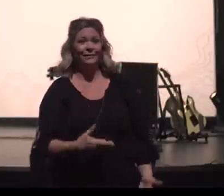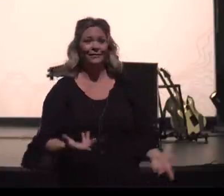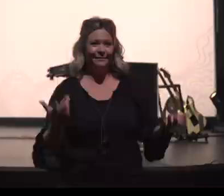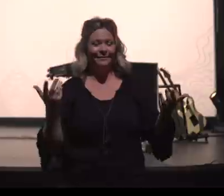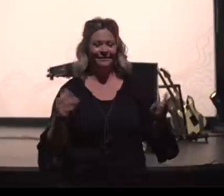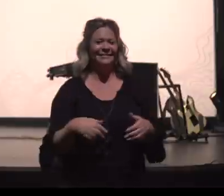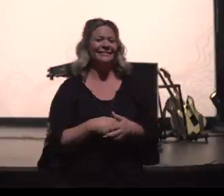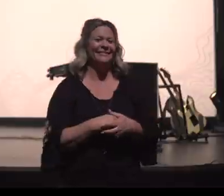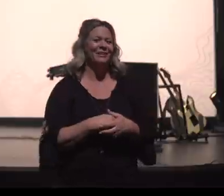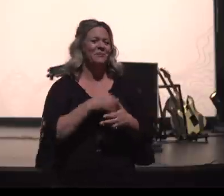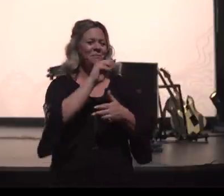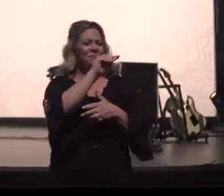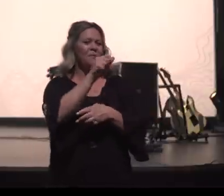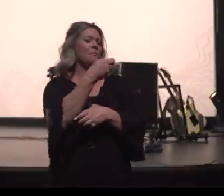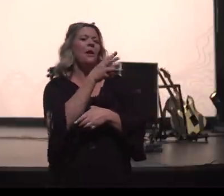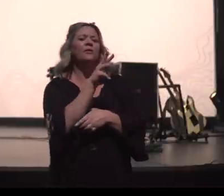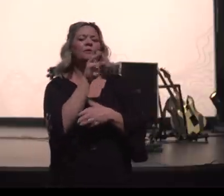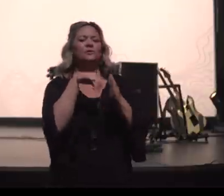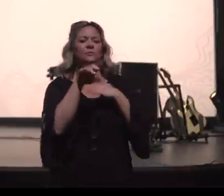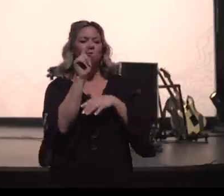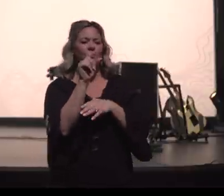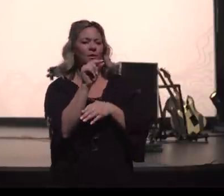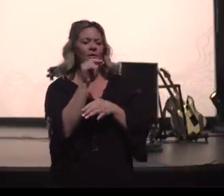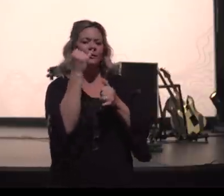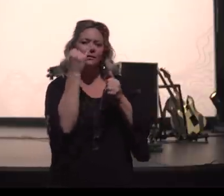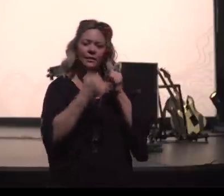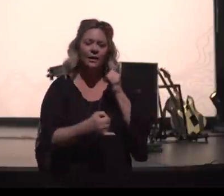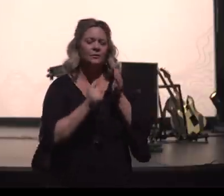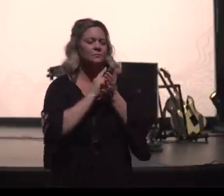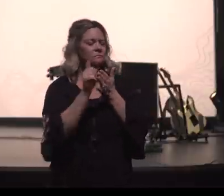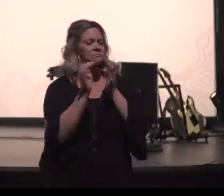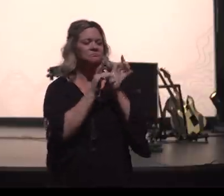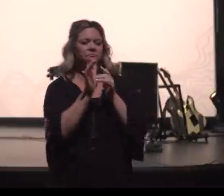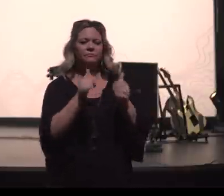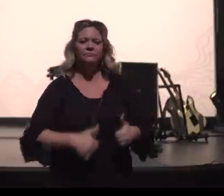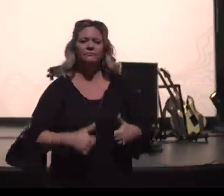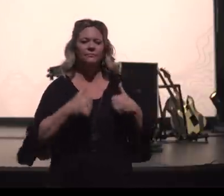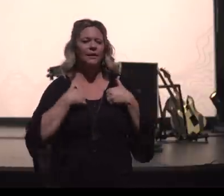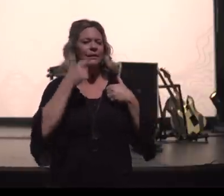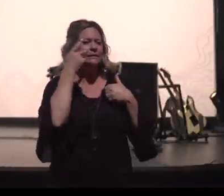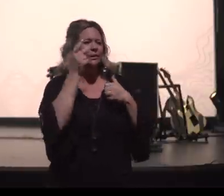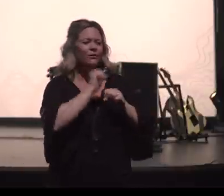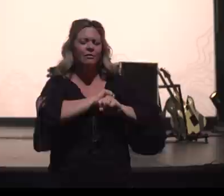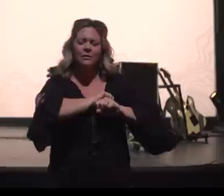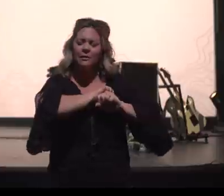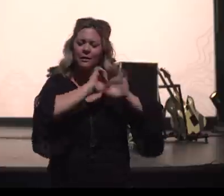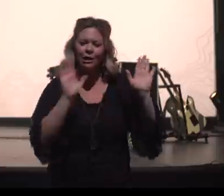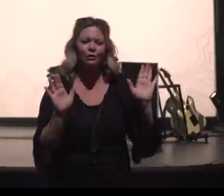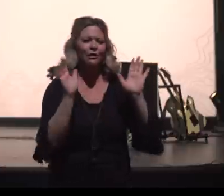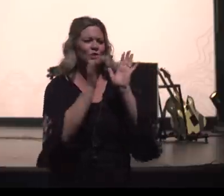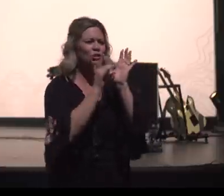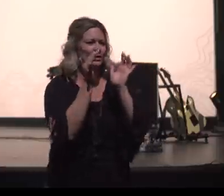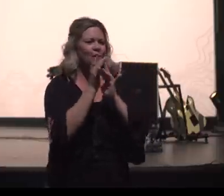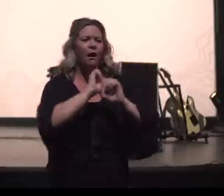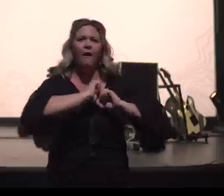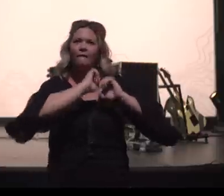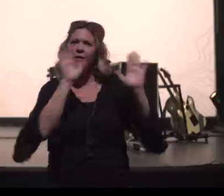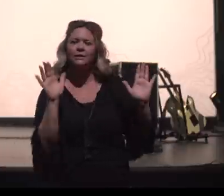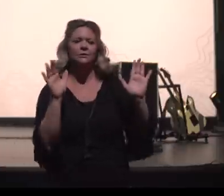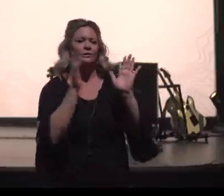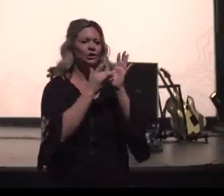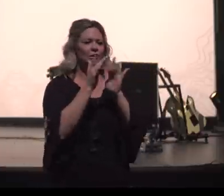Matthew chapter 20, the last week of Jesus's life. Listen to how clear Jesus is, how obvious this